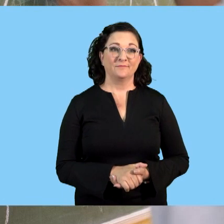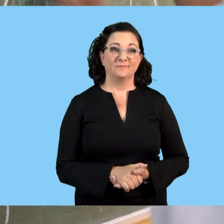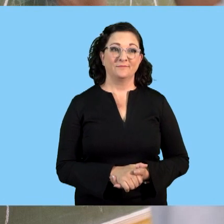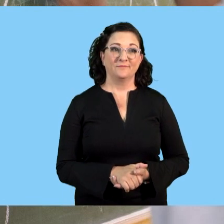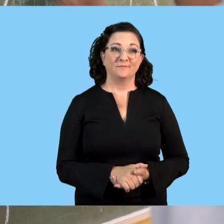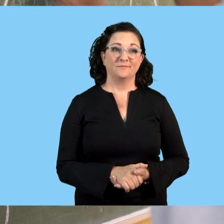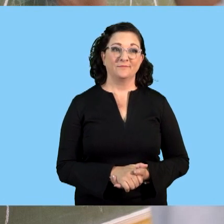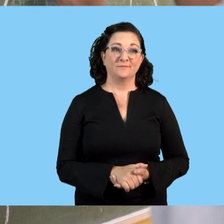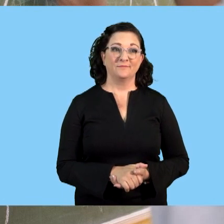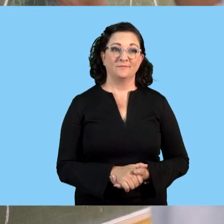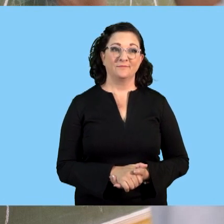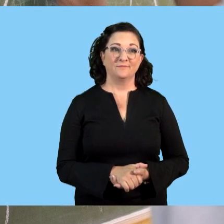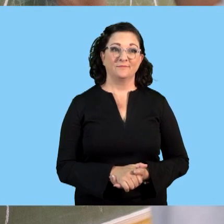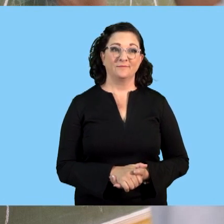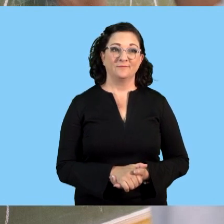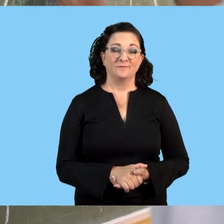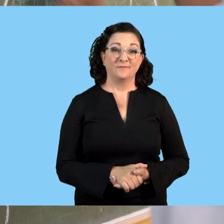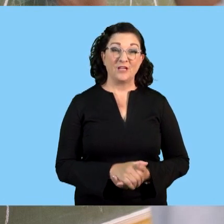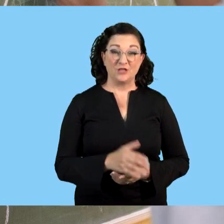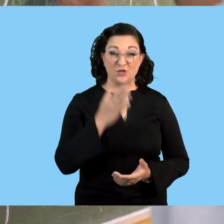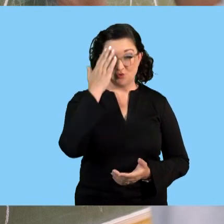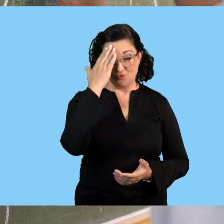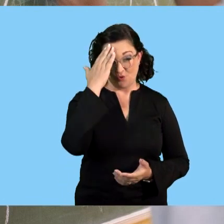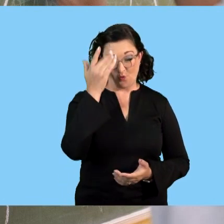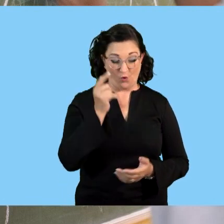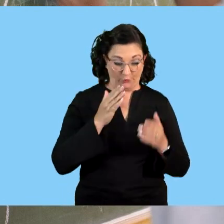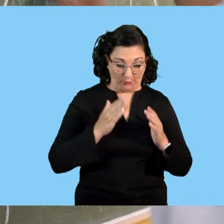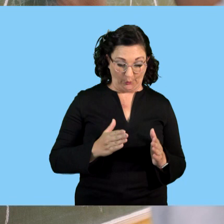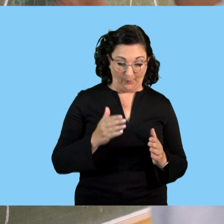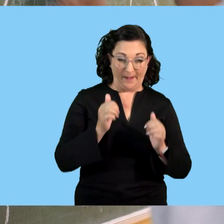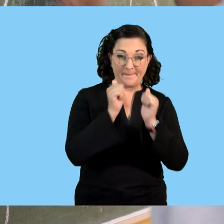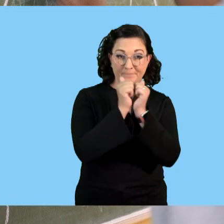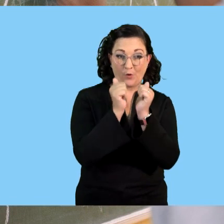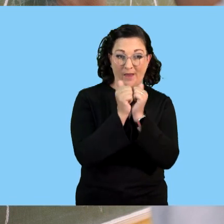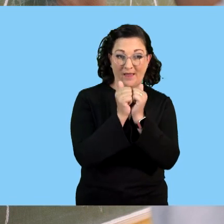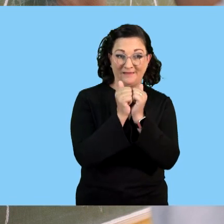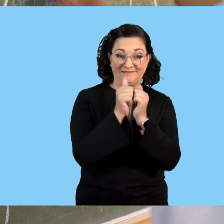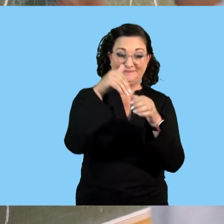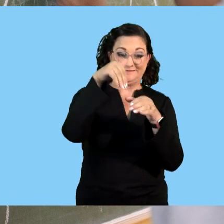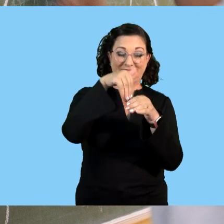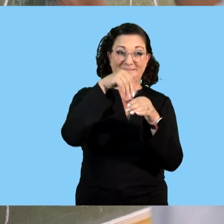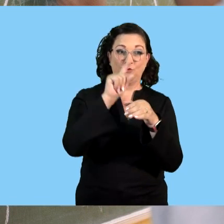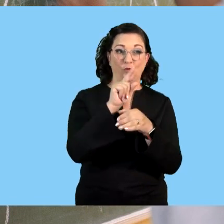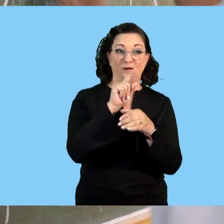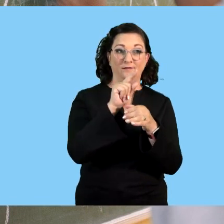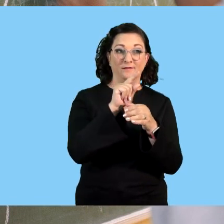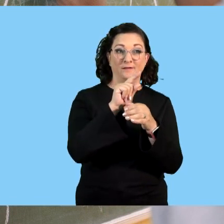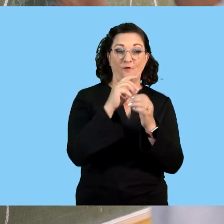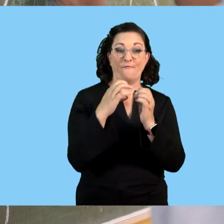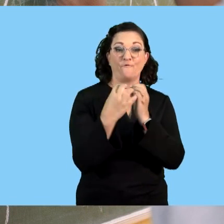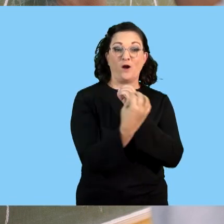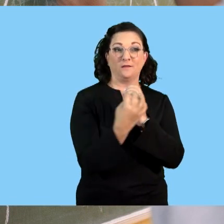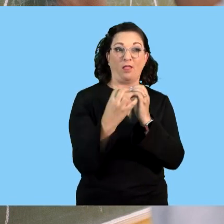that every one of us has a brain that is made up of 41% of frontal lobe,